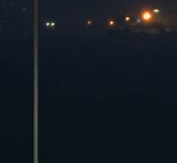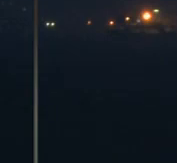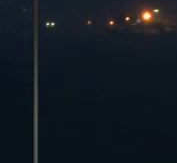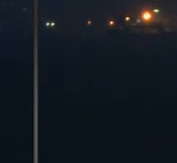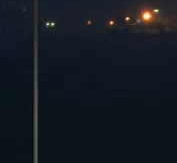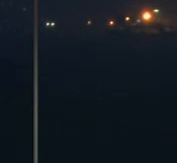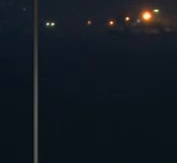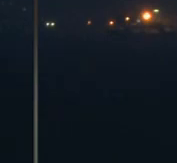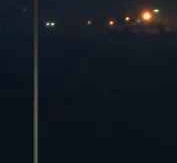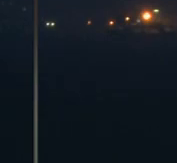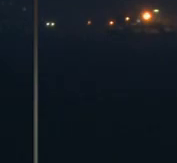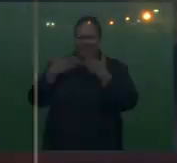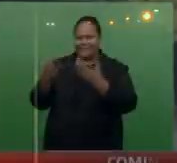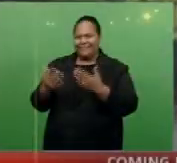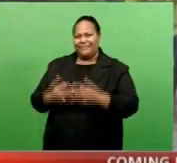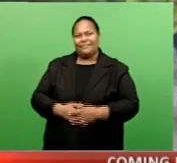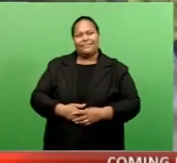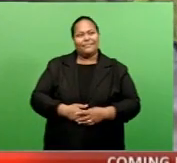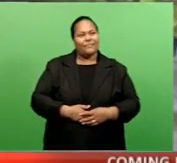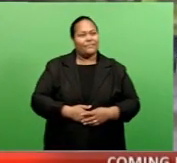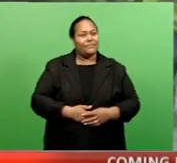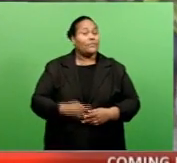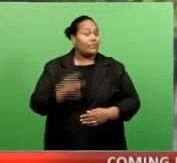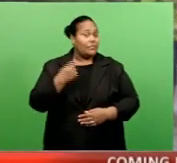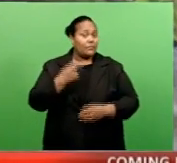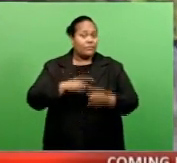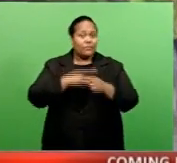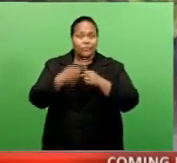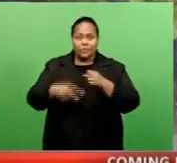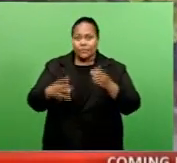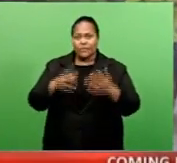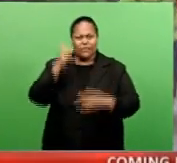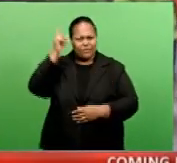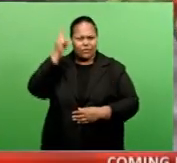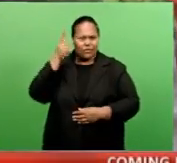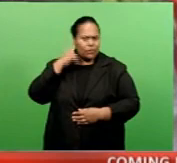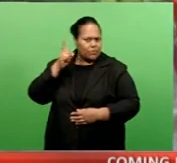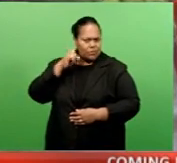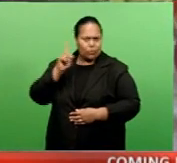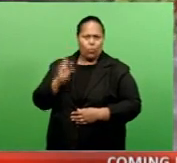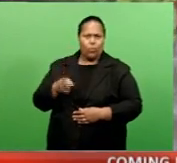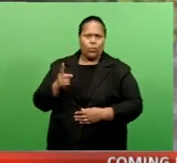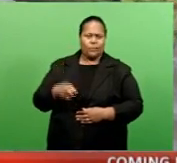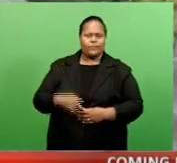Vinaka Chosai. Up ahead, Fijians ignore warnings